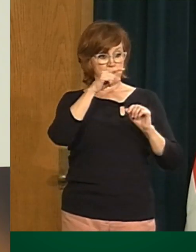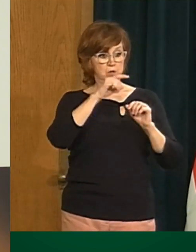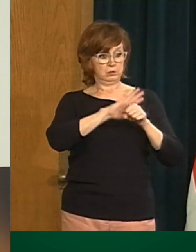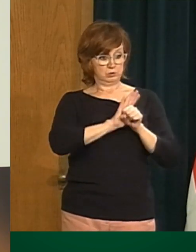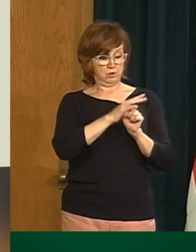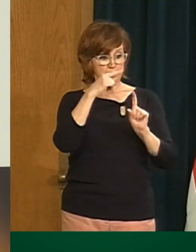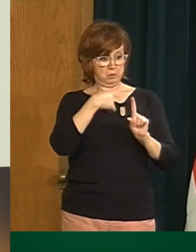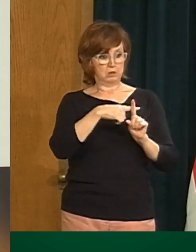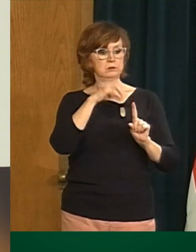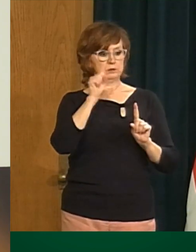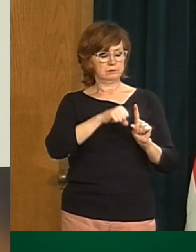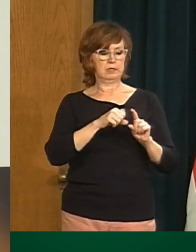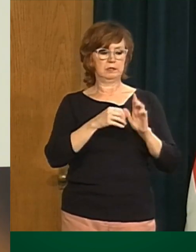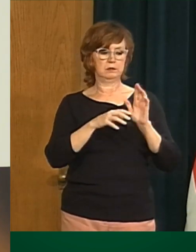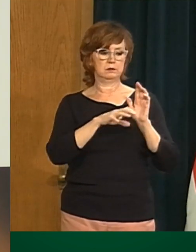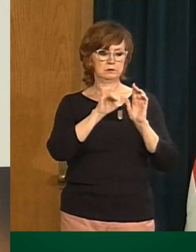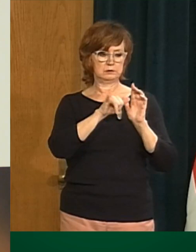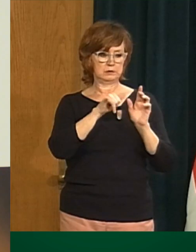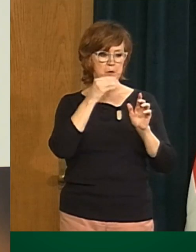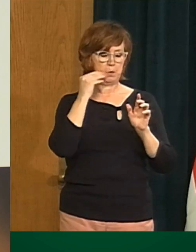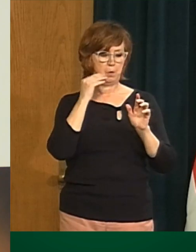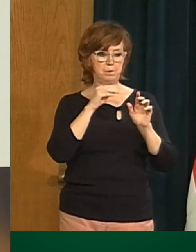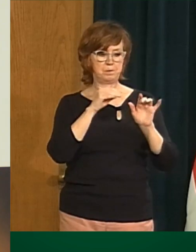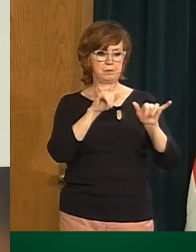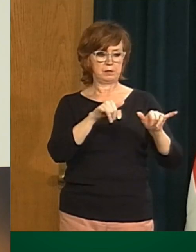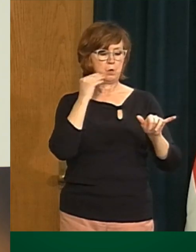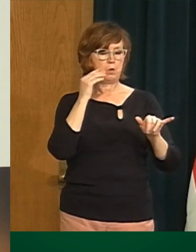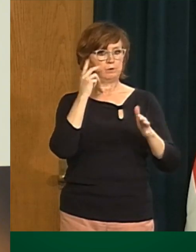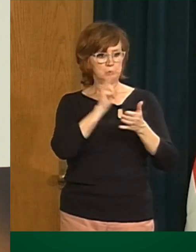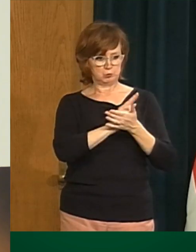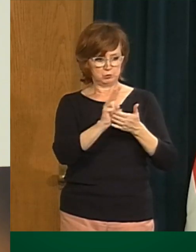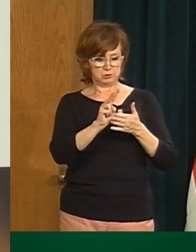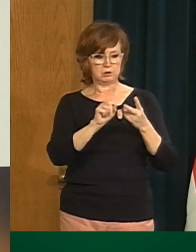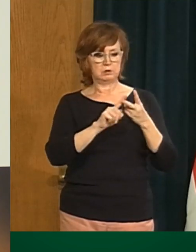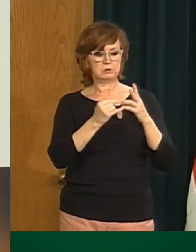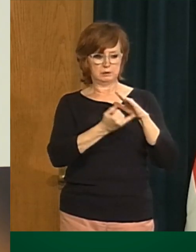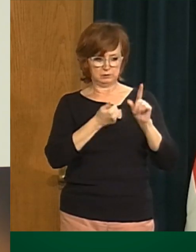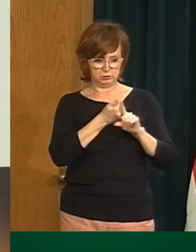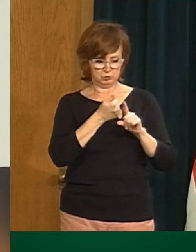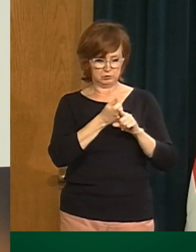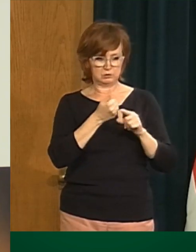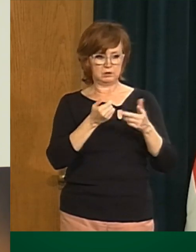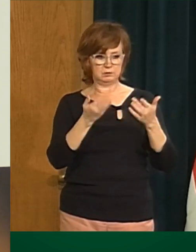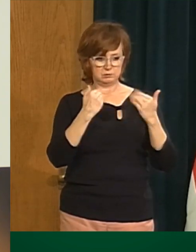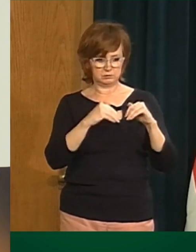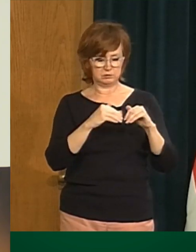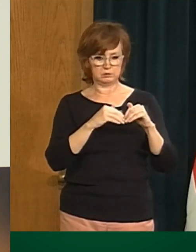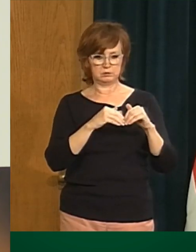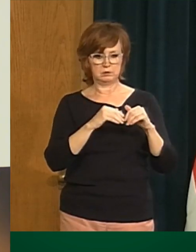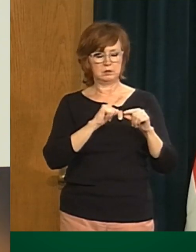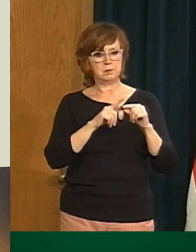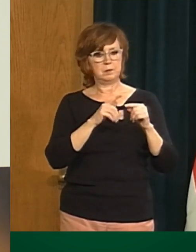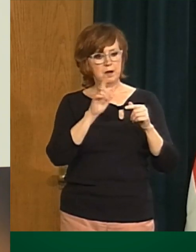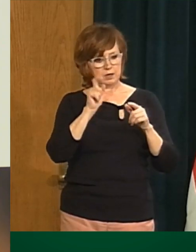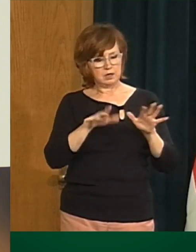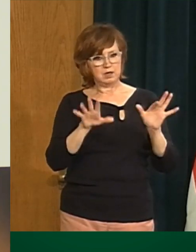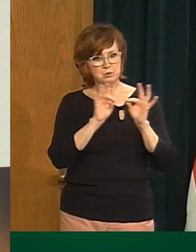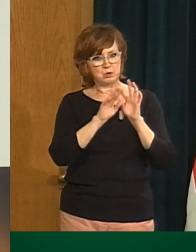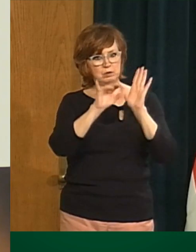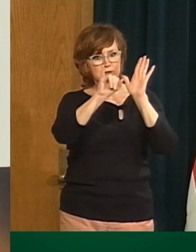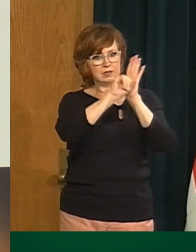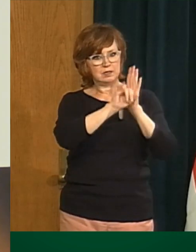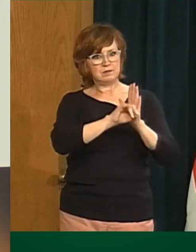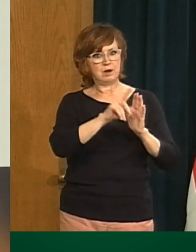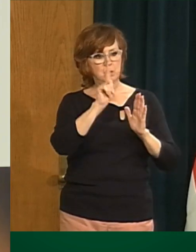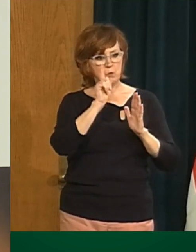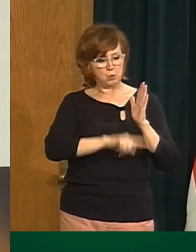weeks, your close household contacts have to isolate, but it also informs the bigger picture in terms of what is driving the transmission. So we need to